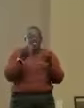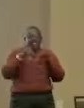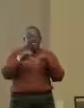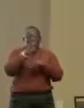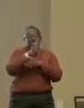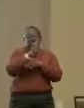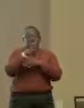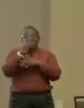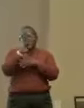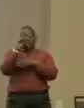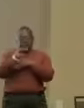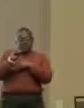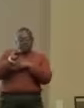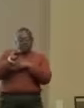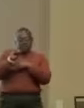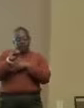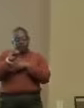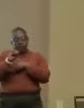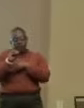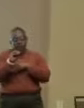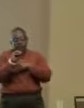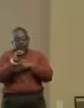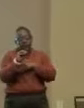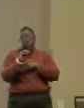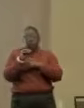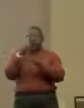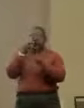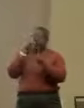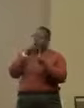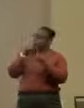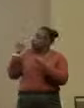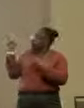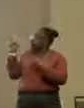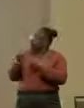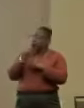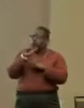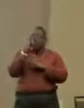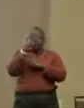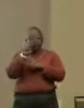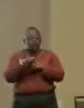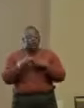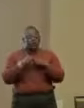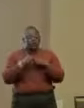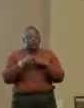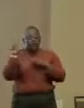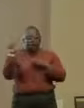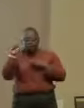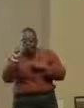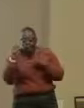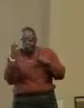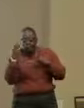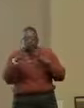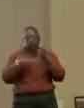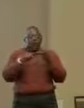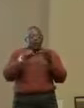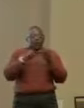66% specific. And if you look at lupus, rheumatoid arthritis, Sjogren's